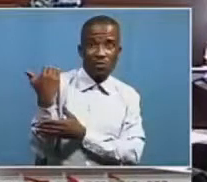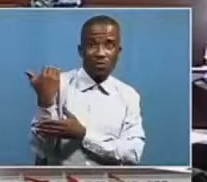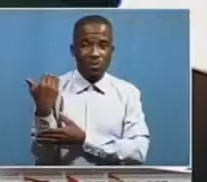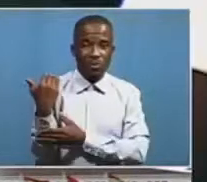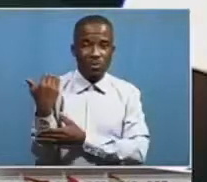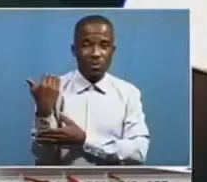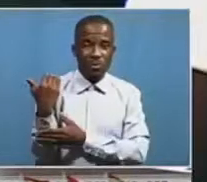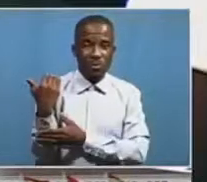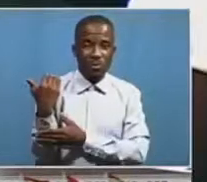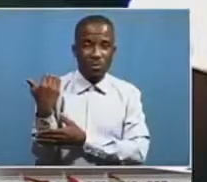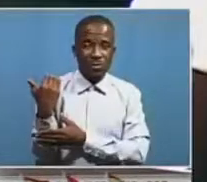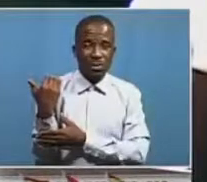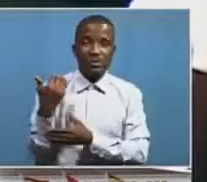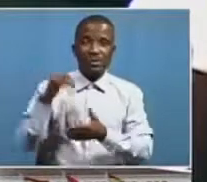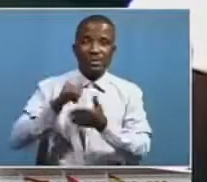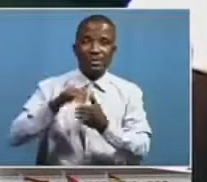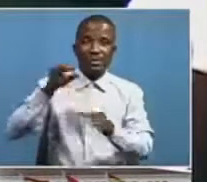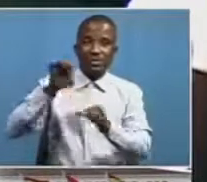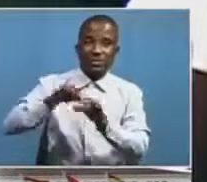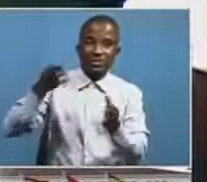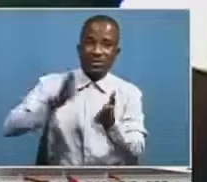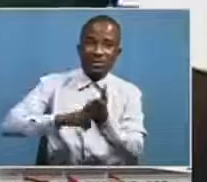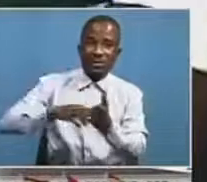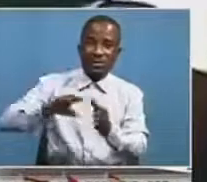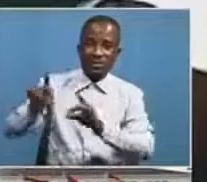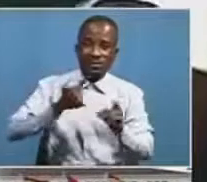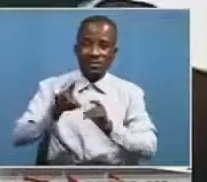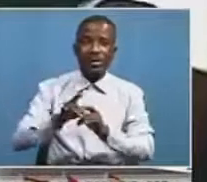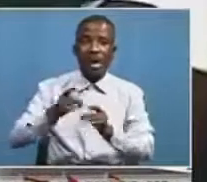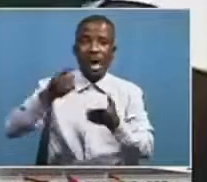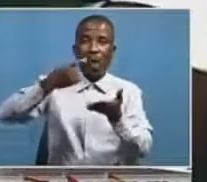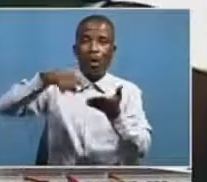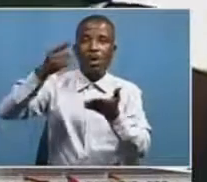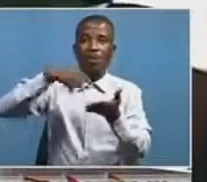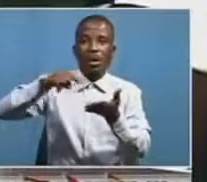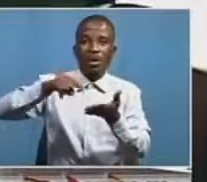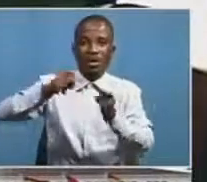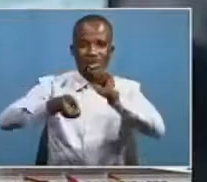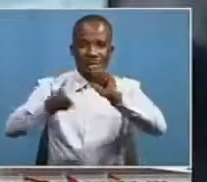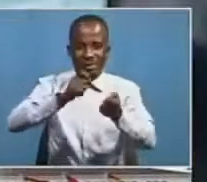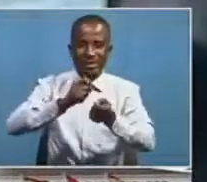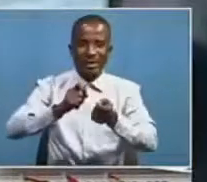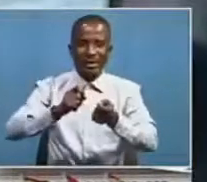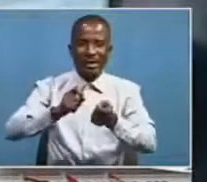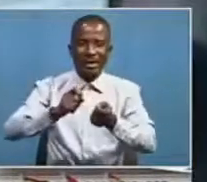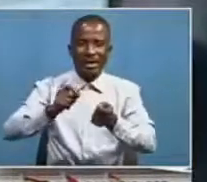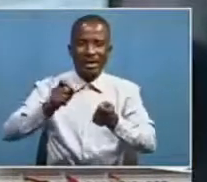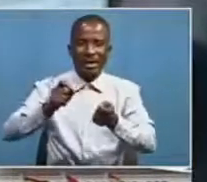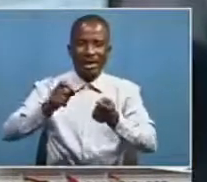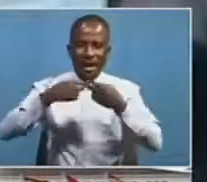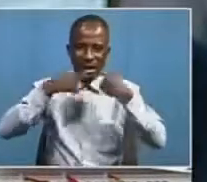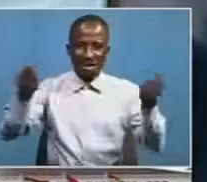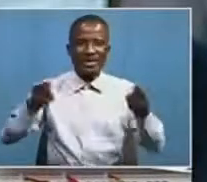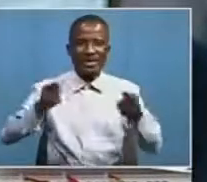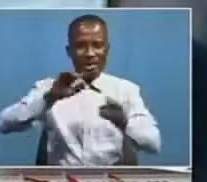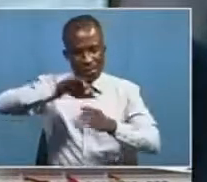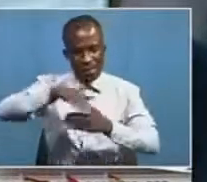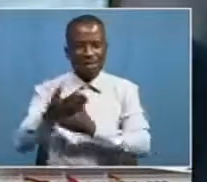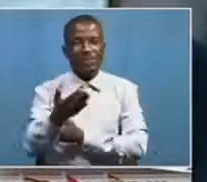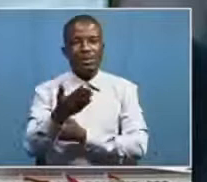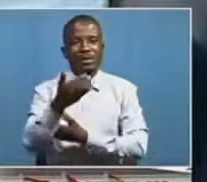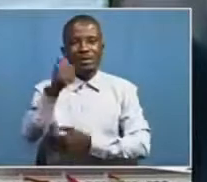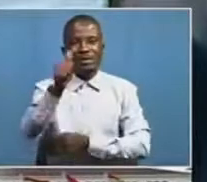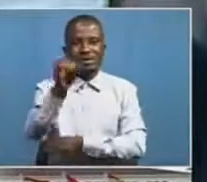13,434,574 as the total valid vote cast, corrected the error and issued a press release on the 10th of December